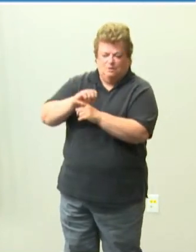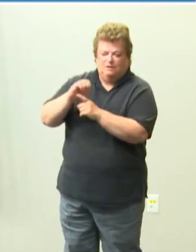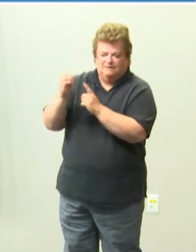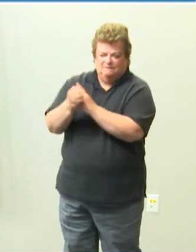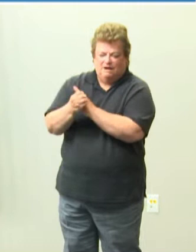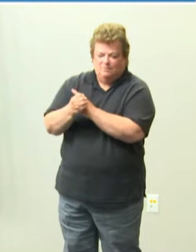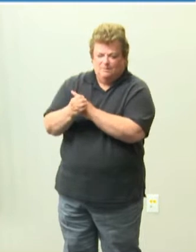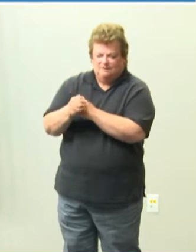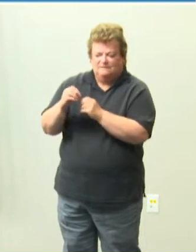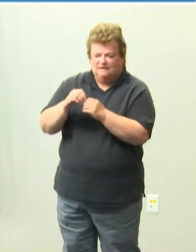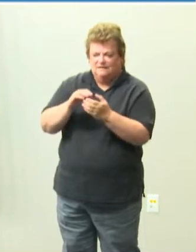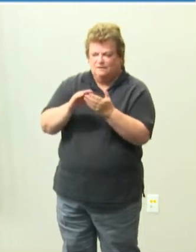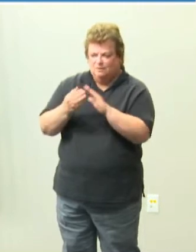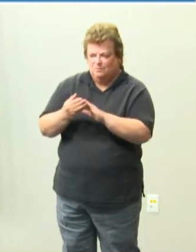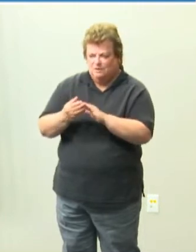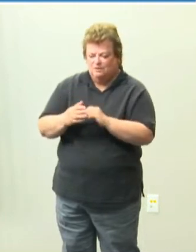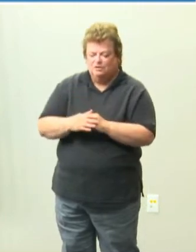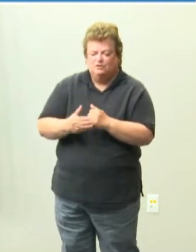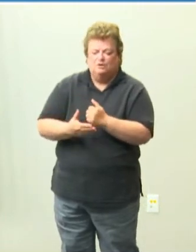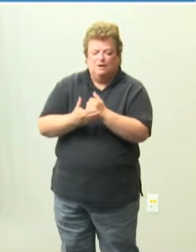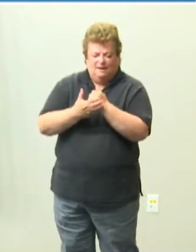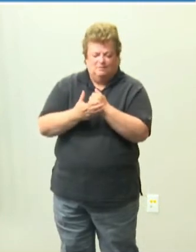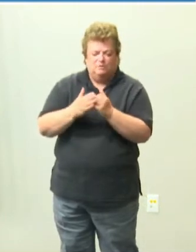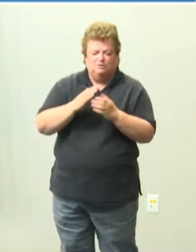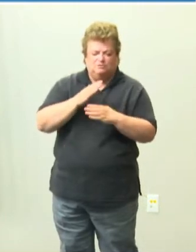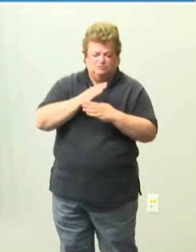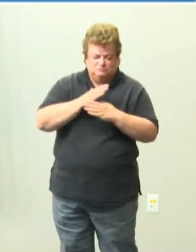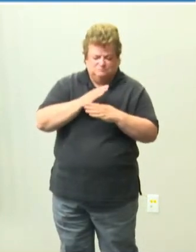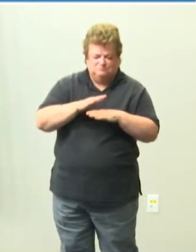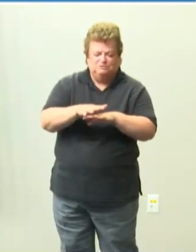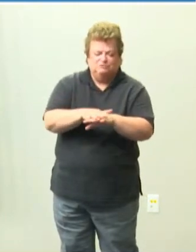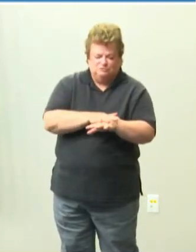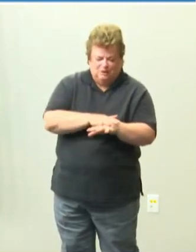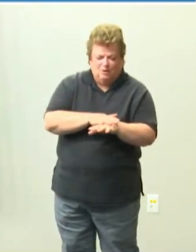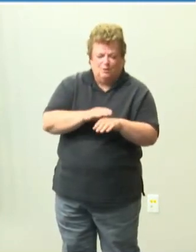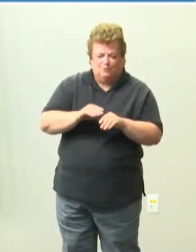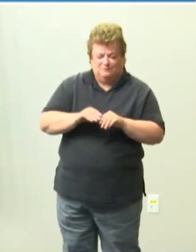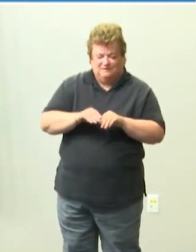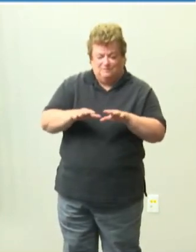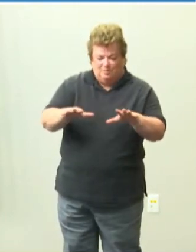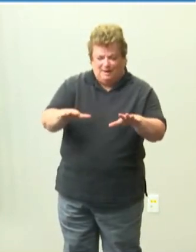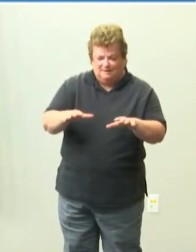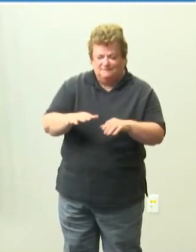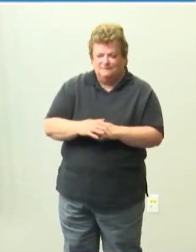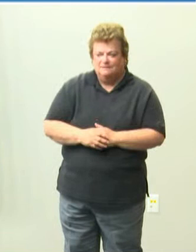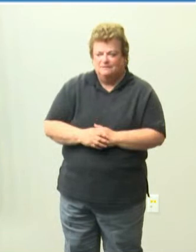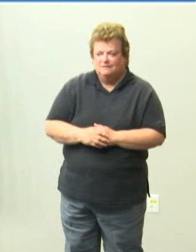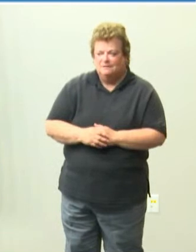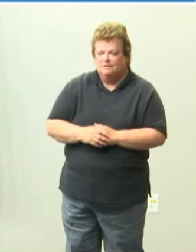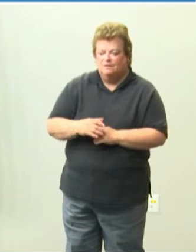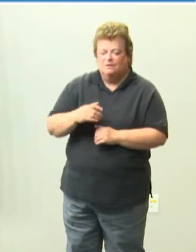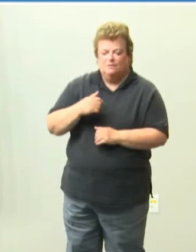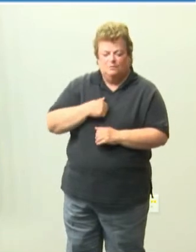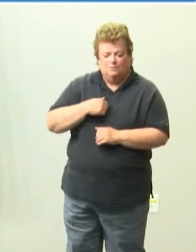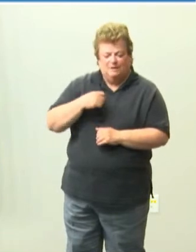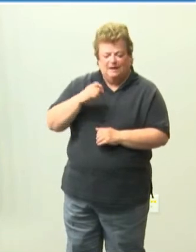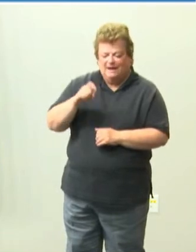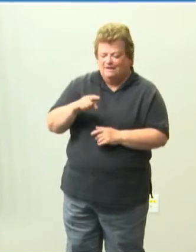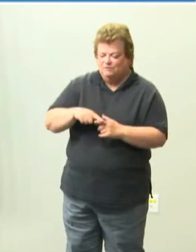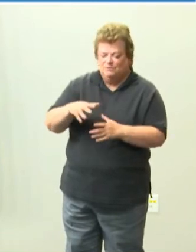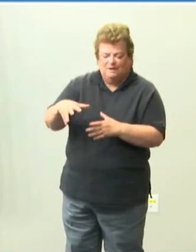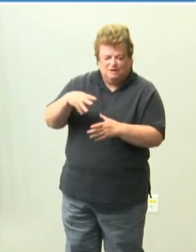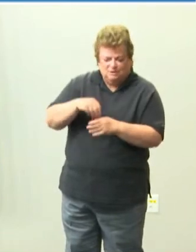community. To slow the increasing spread of the virus, it's important that the mask requirement includes everyone, regardless